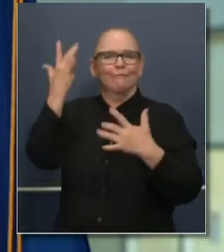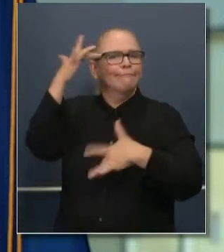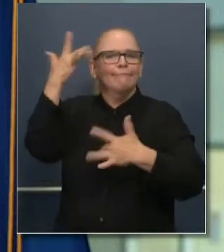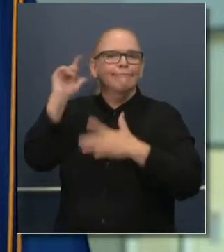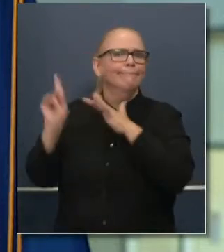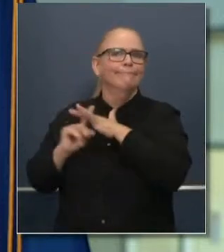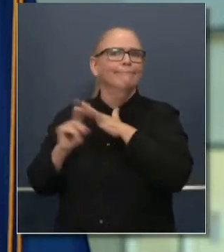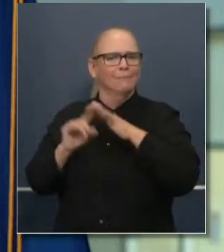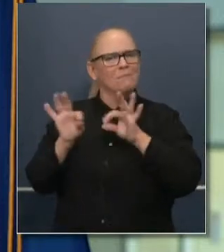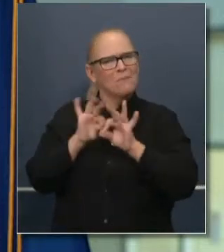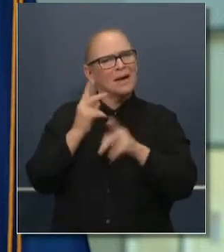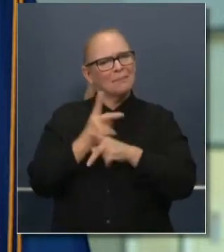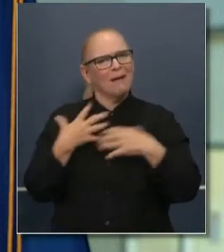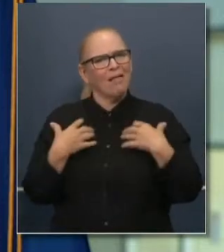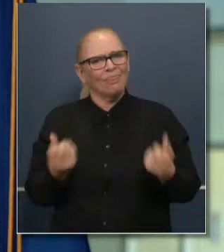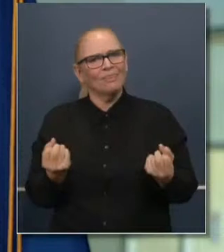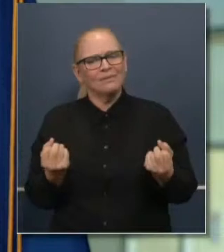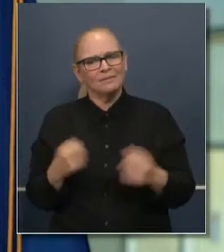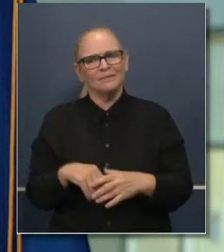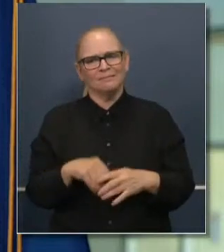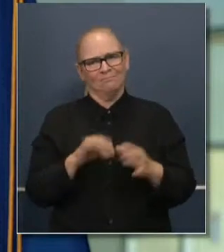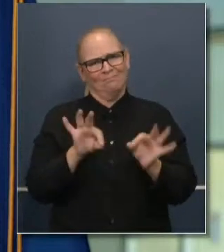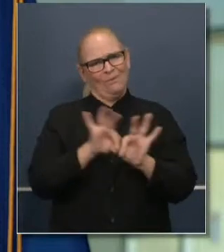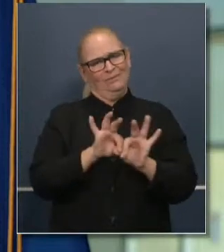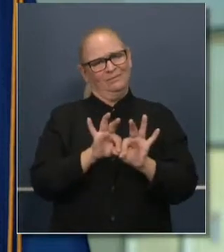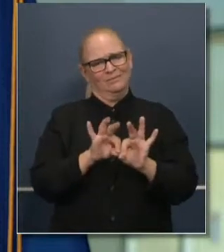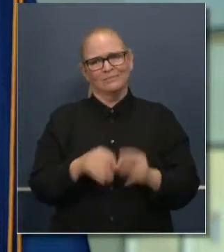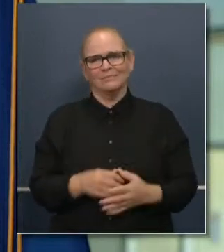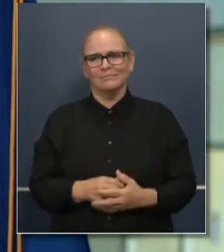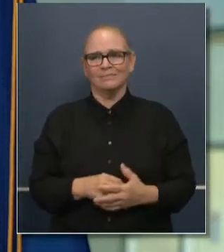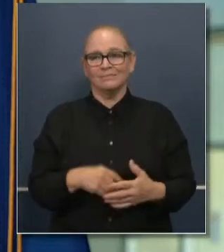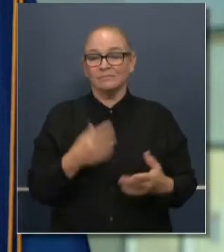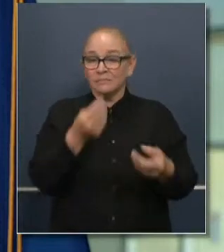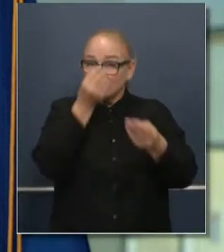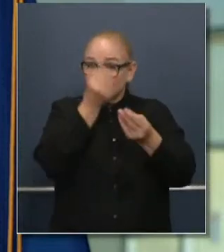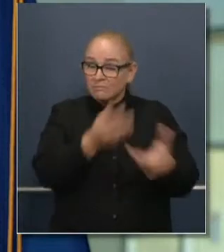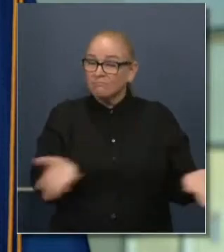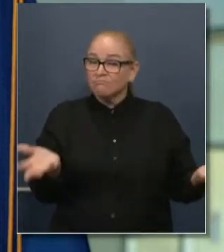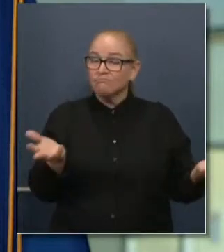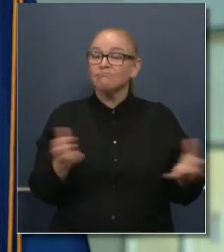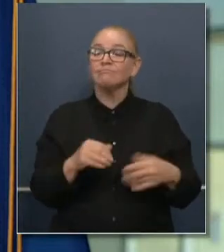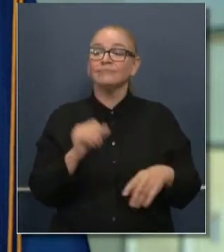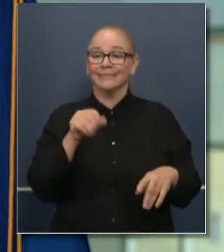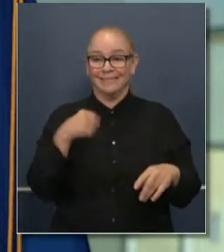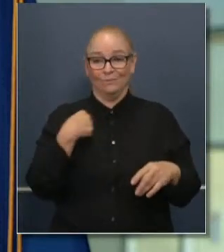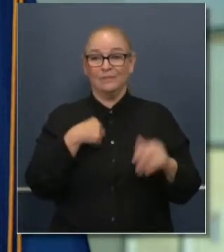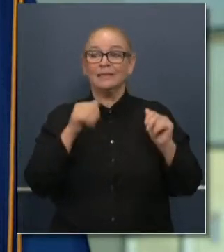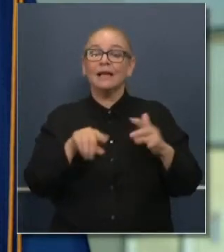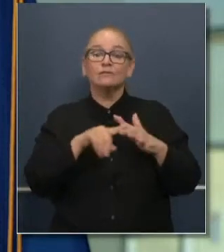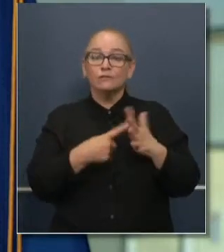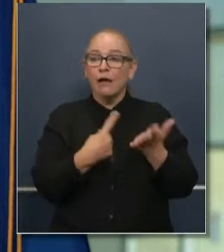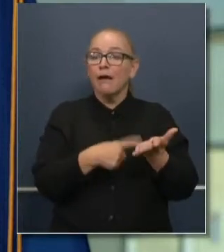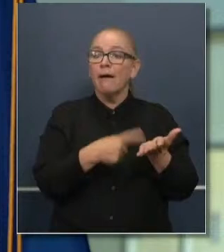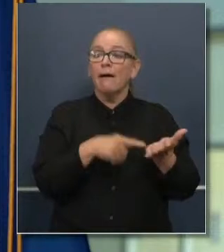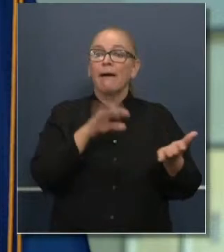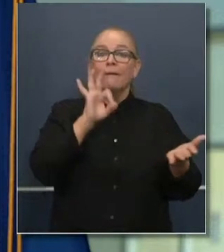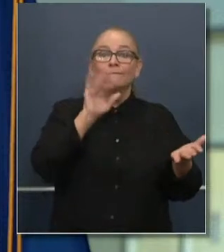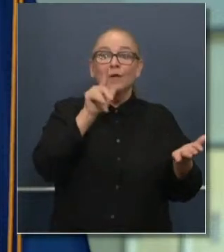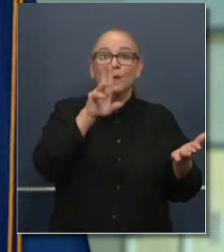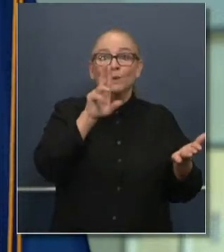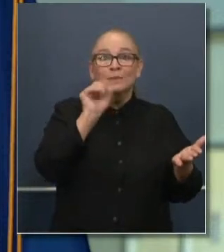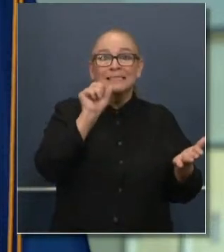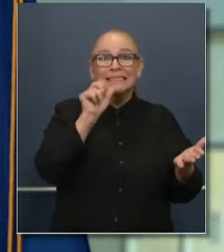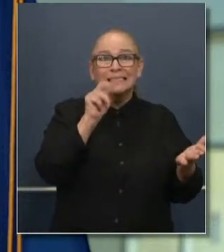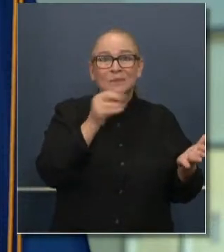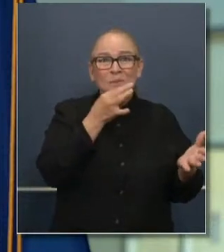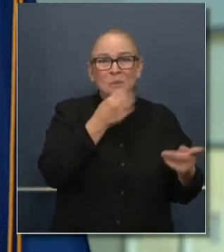the community. And this is especially an important message. And yes, it's not too early to start talking about flu. I know a number of our healthcare partners